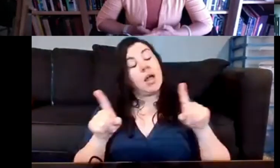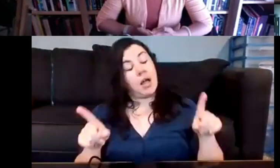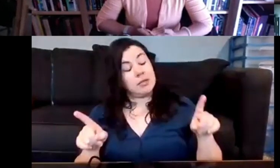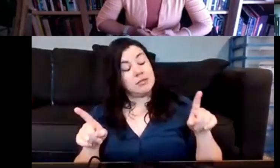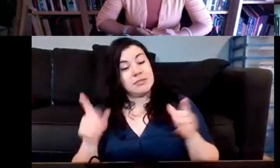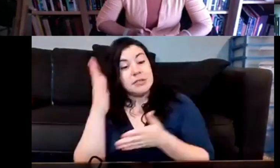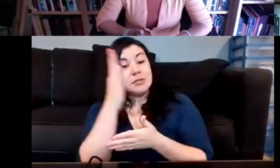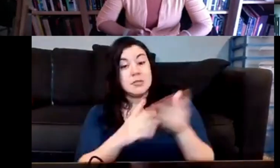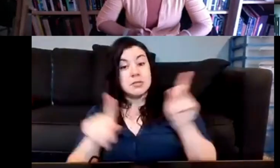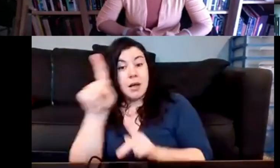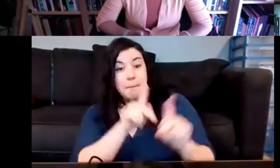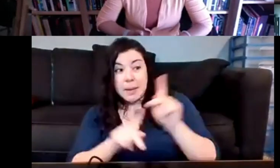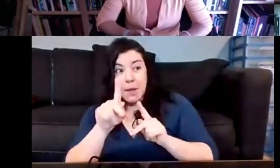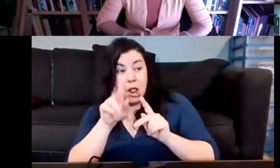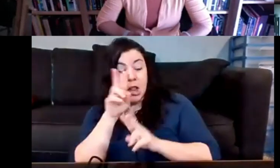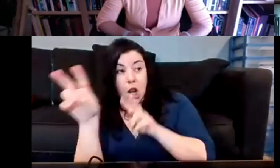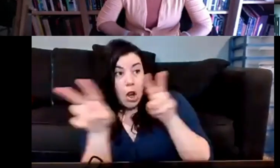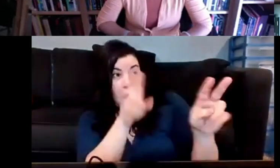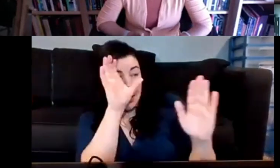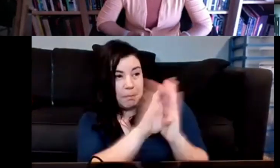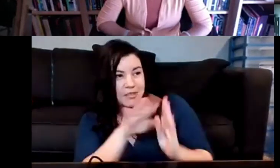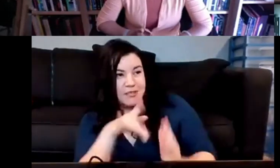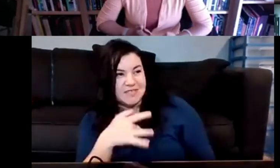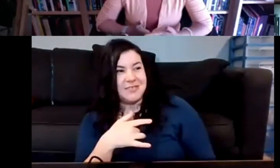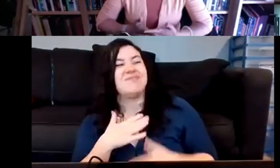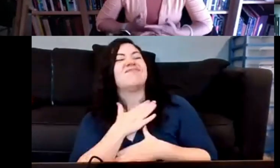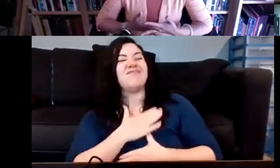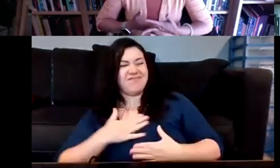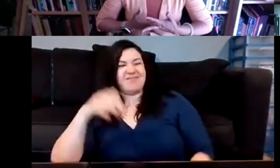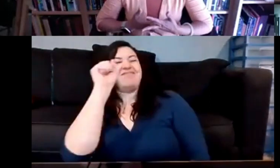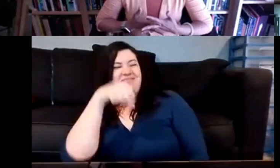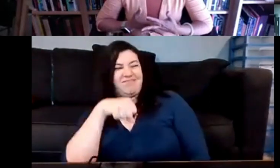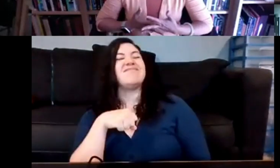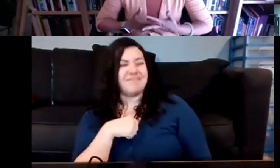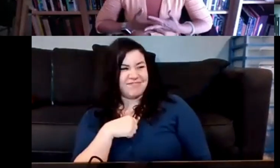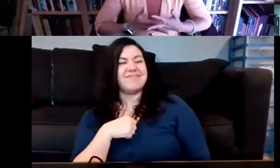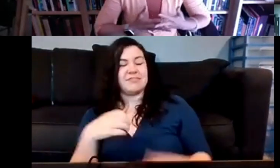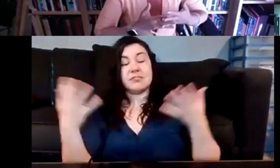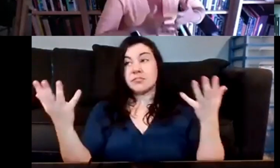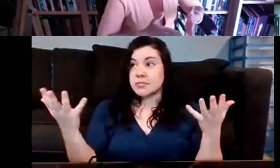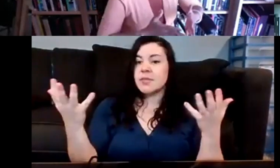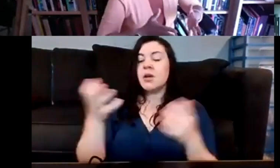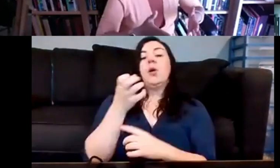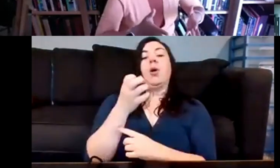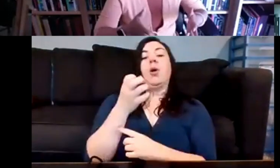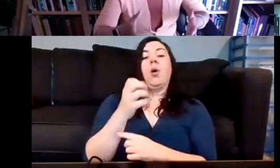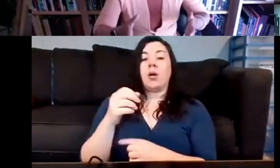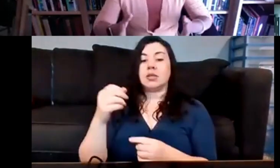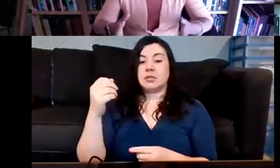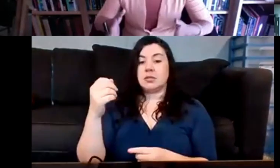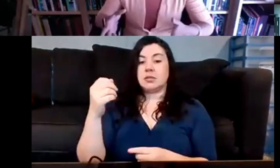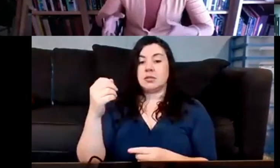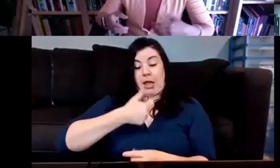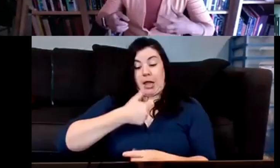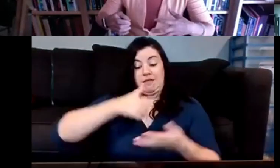people who feel pleasure still in looking at it. Absolutely. Mm-hmm. And so the thing I study